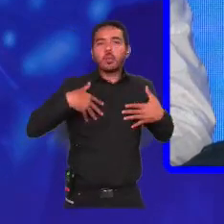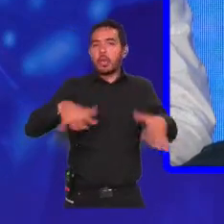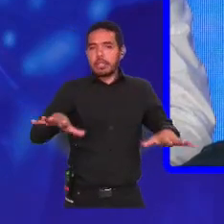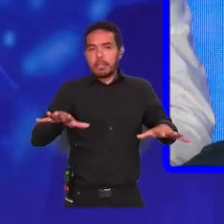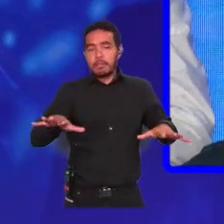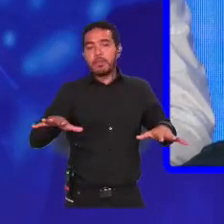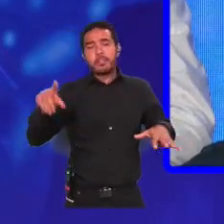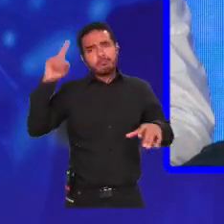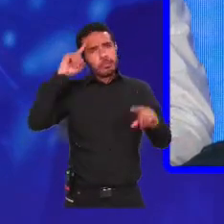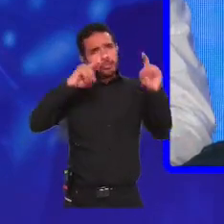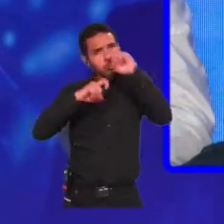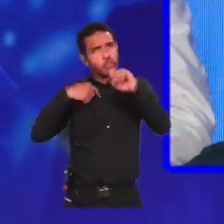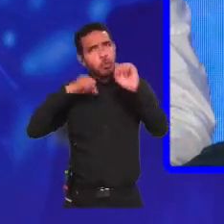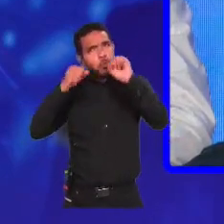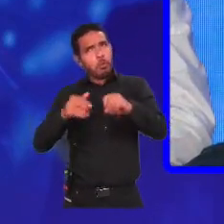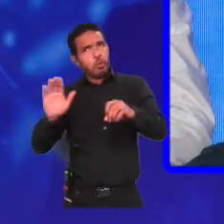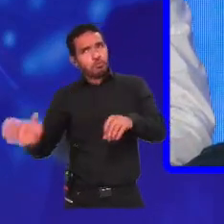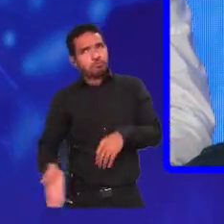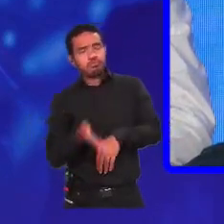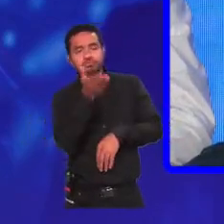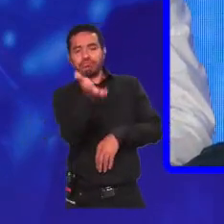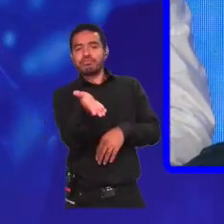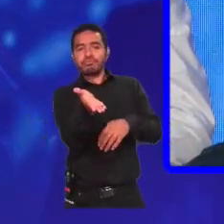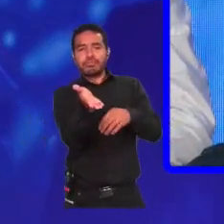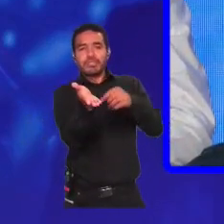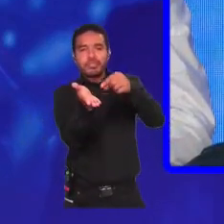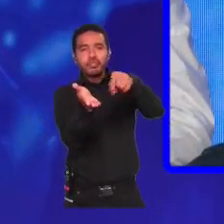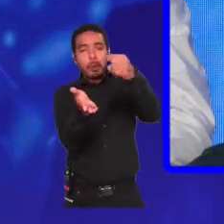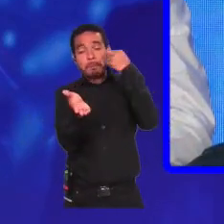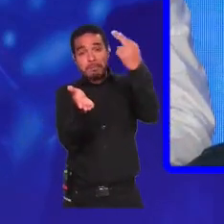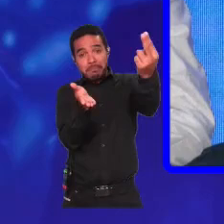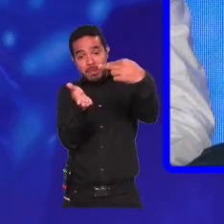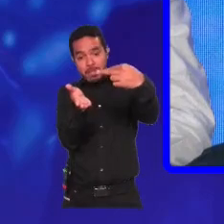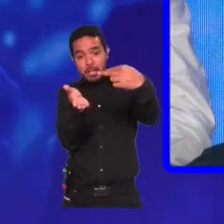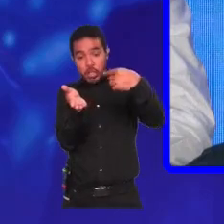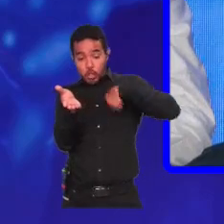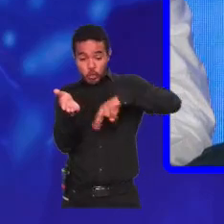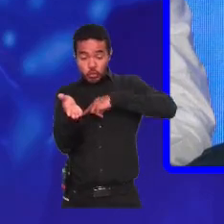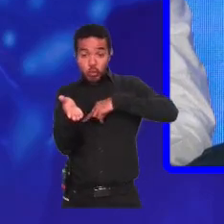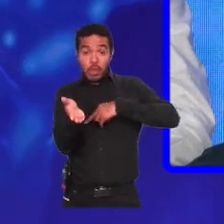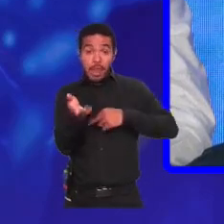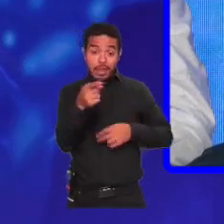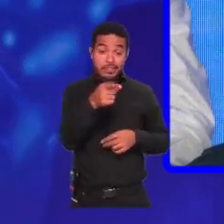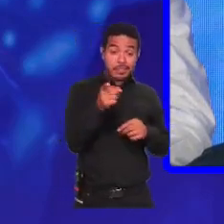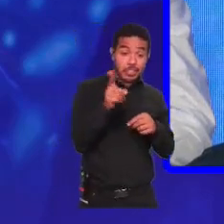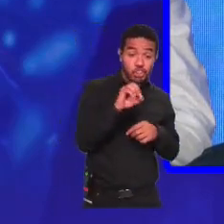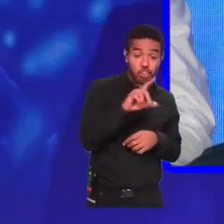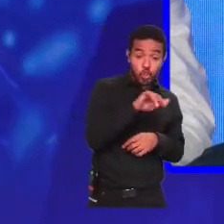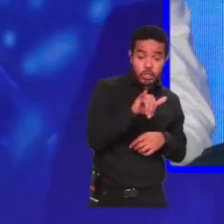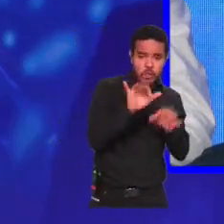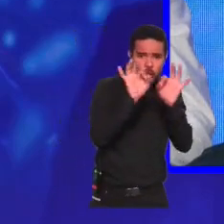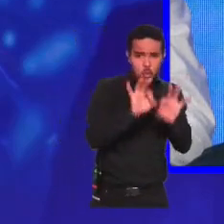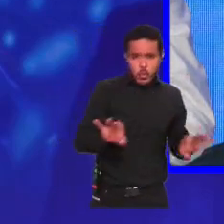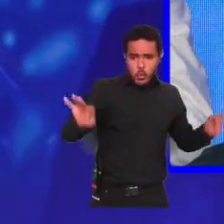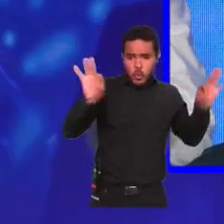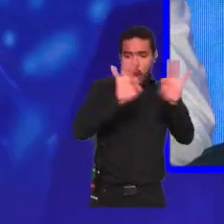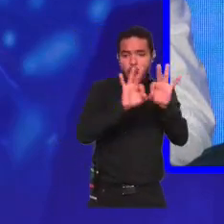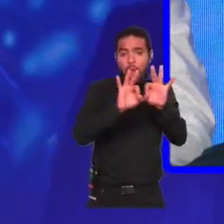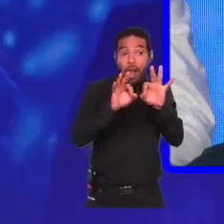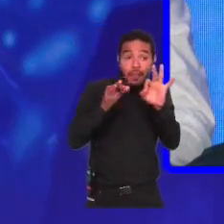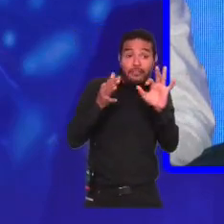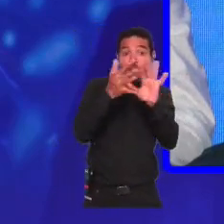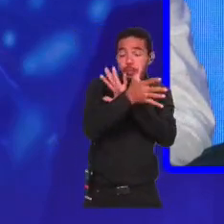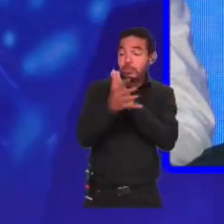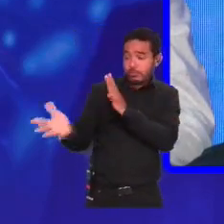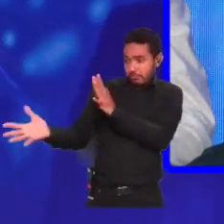Think about what makes Sony excited, and share that information with us. We are going to be paying attention, and